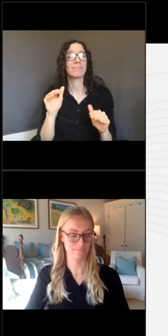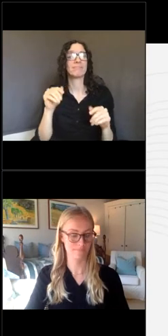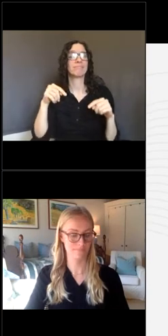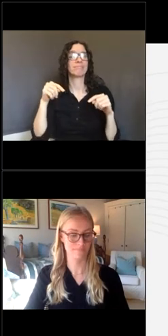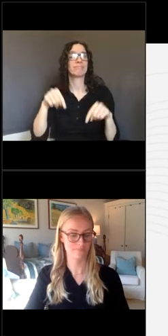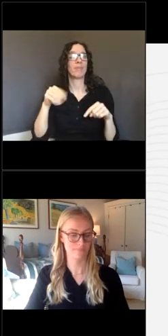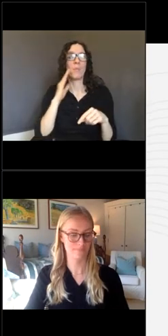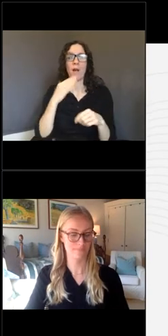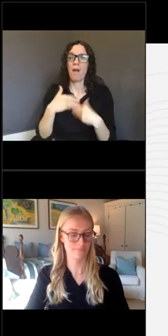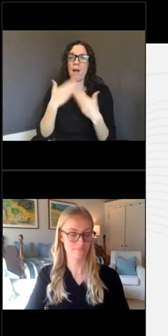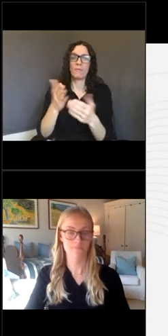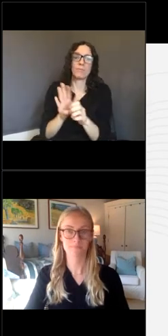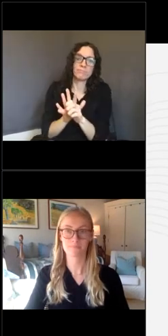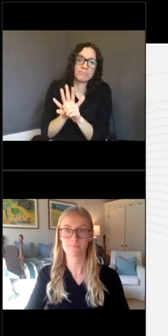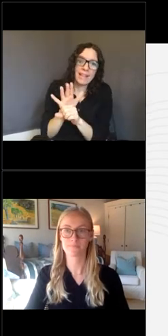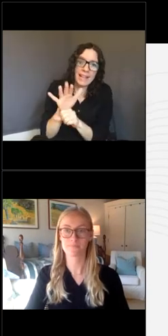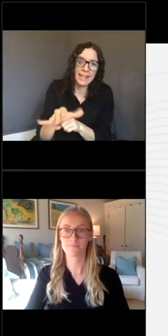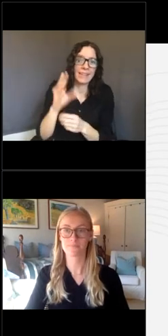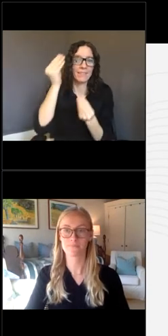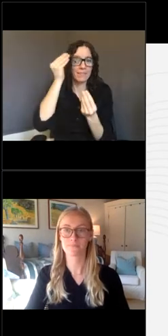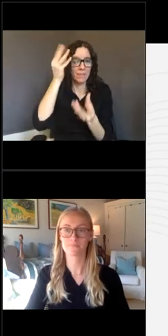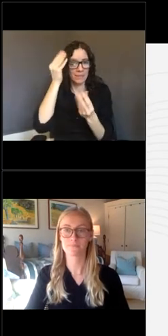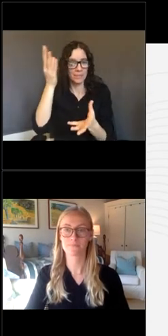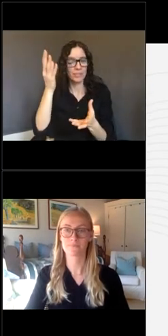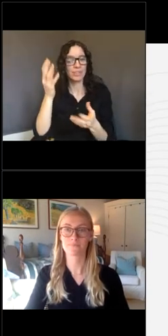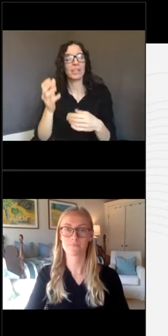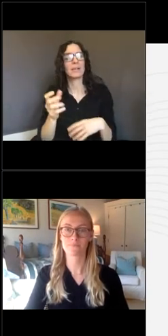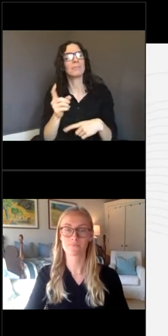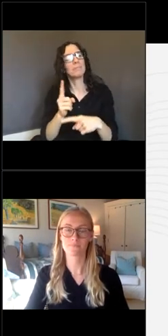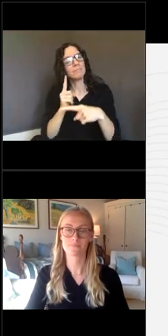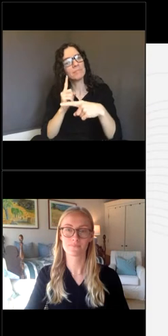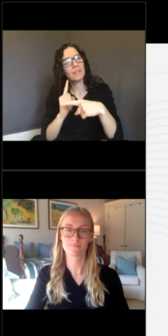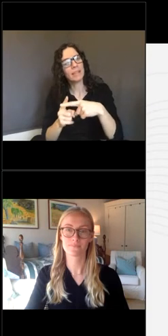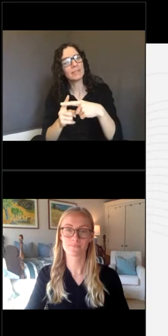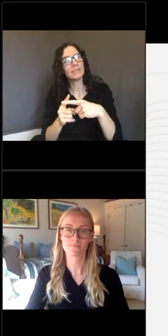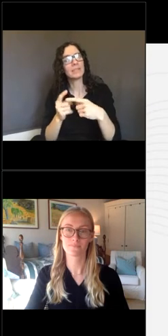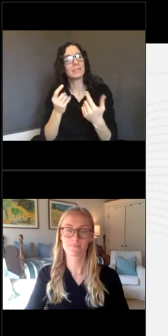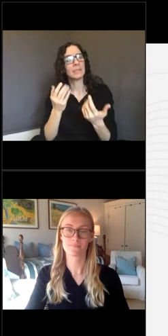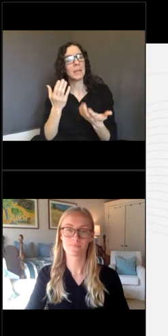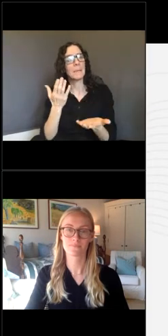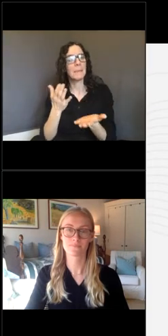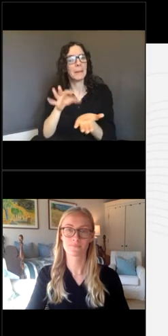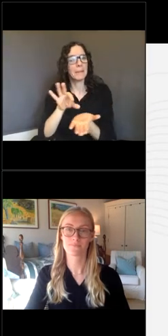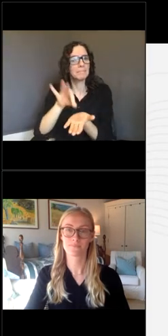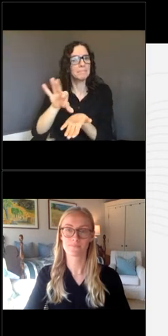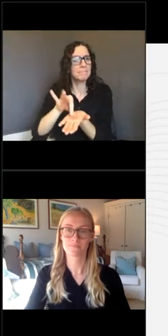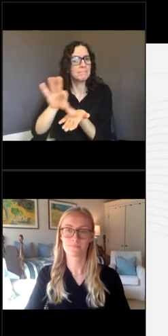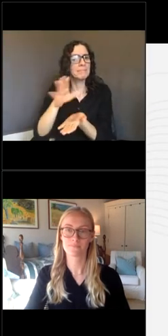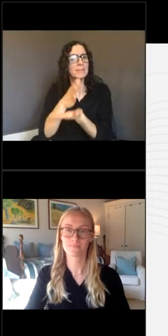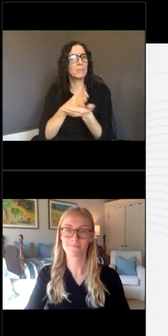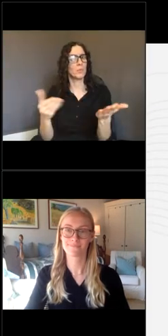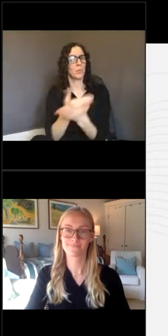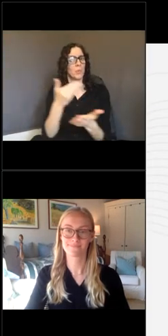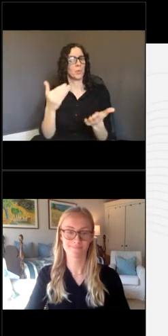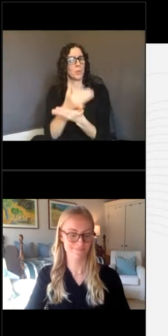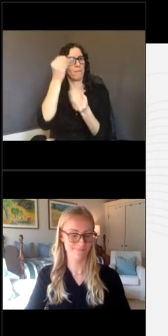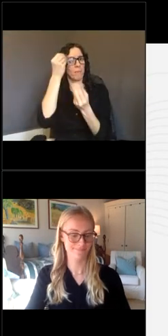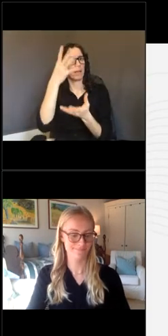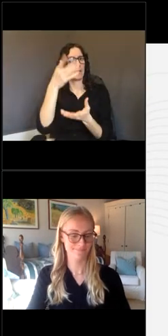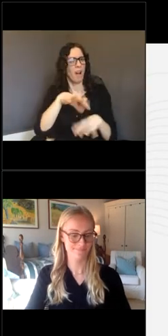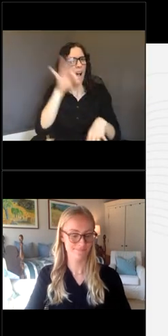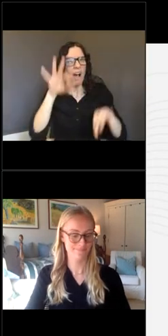informative for you as well as perhaps offering some new information that you might not have had